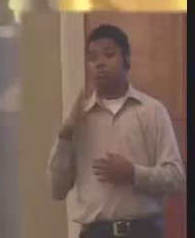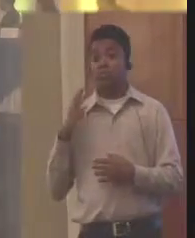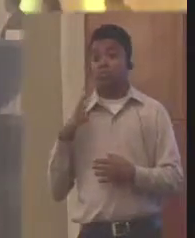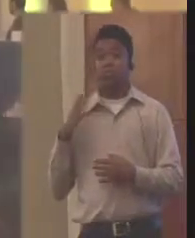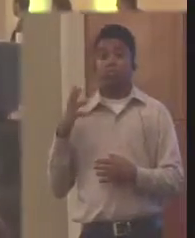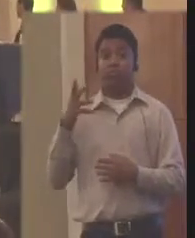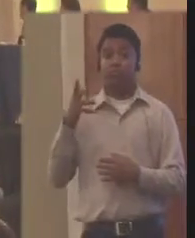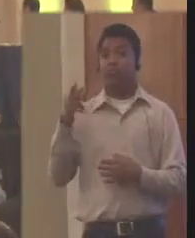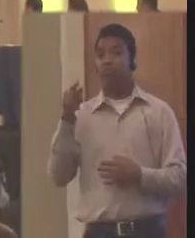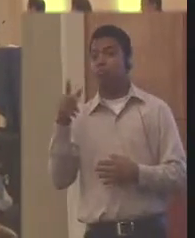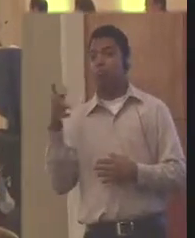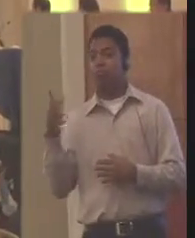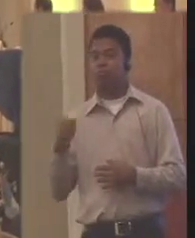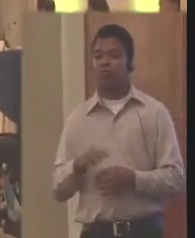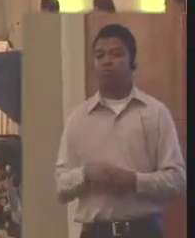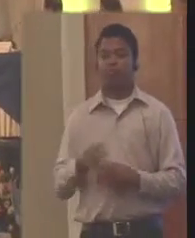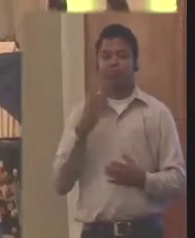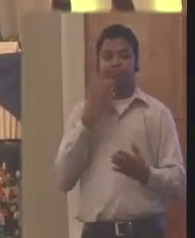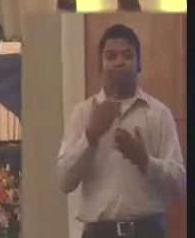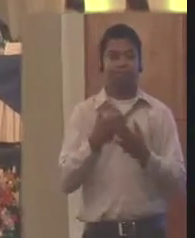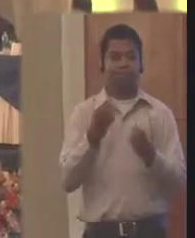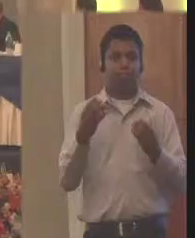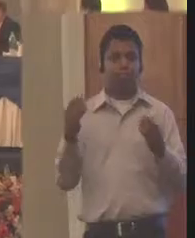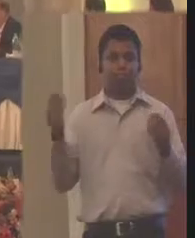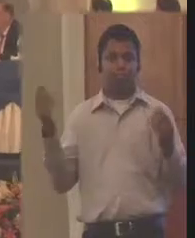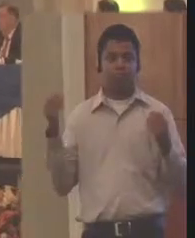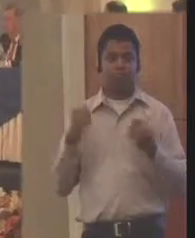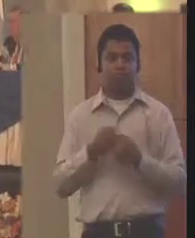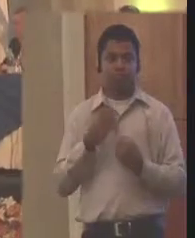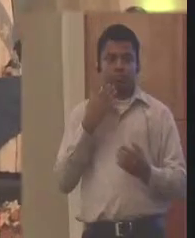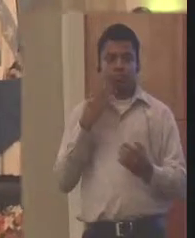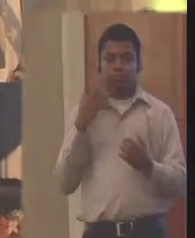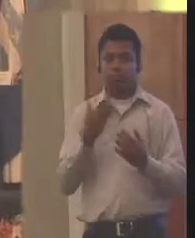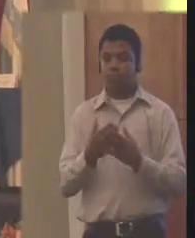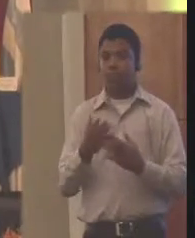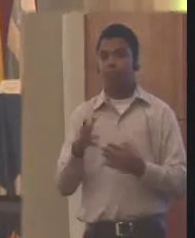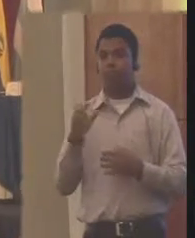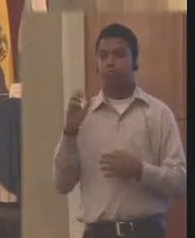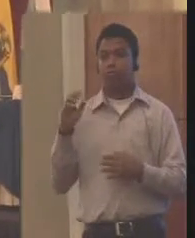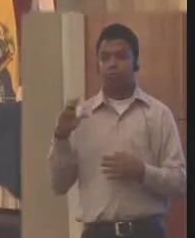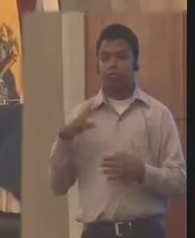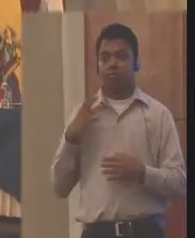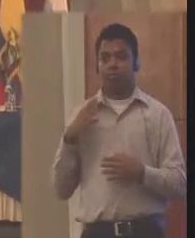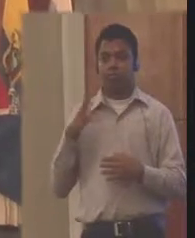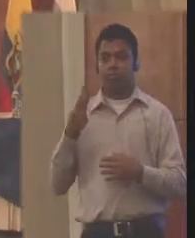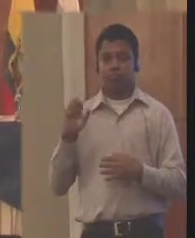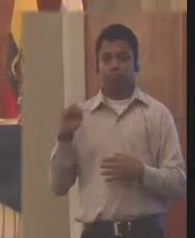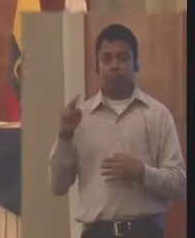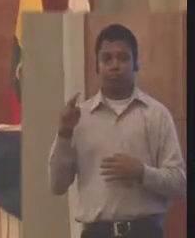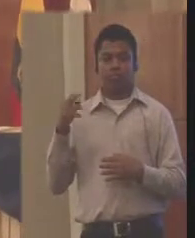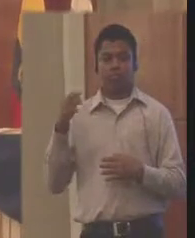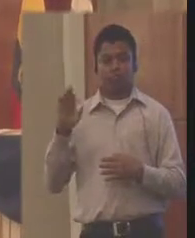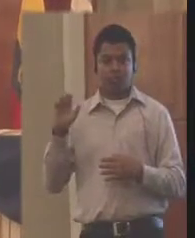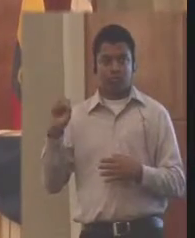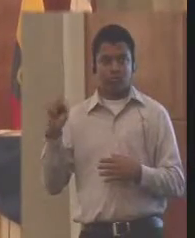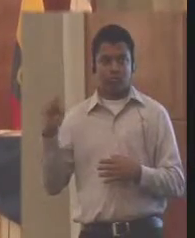Yes. A special thanks then to Mrs. Wallström, who I see is in the room. I'd like to